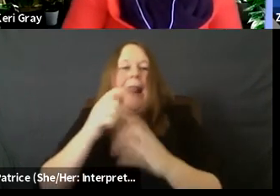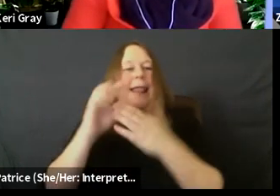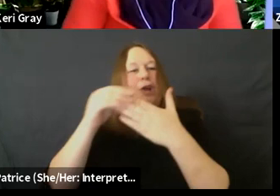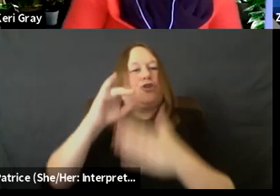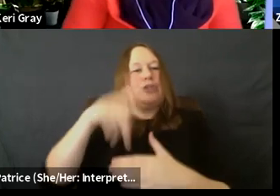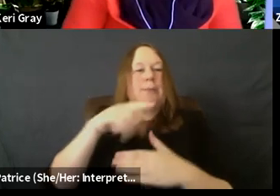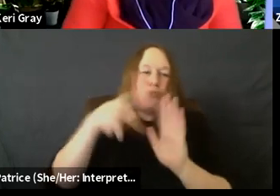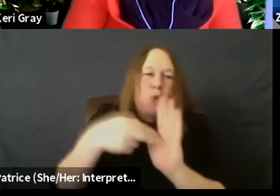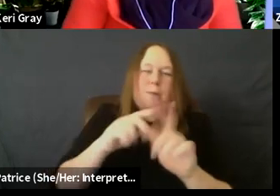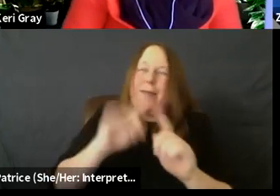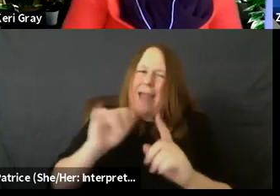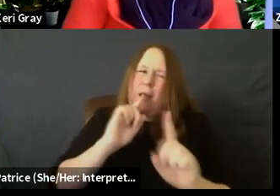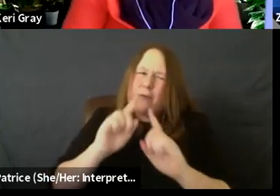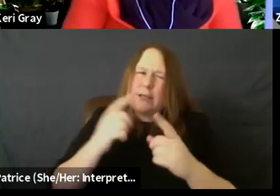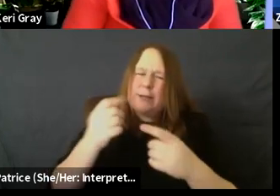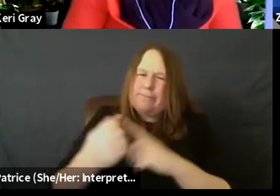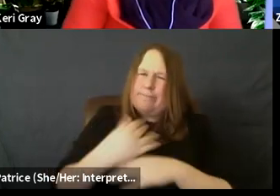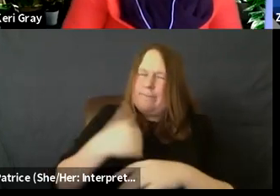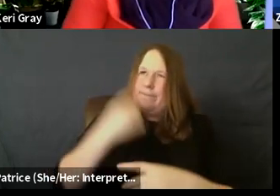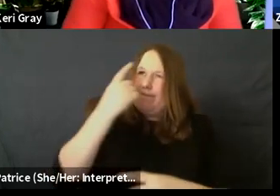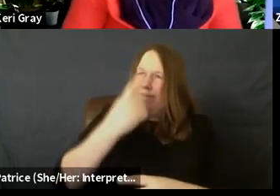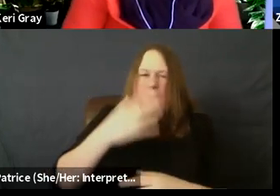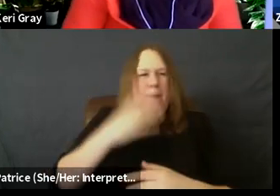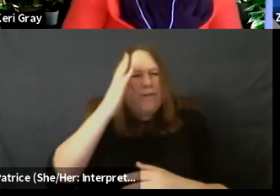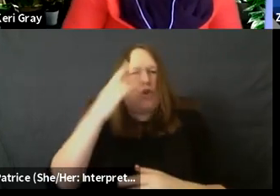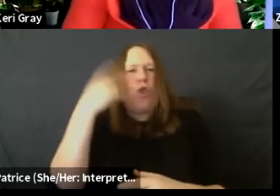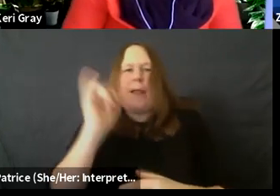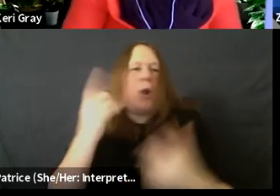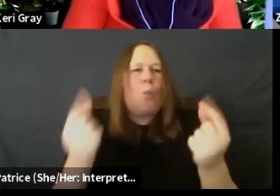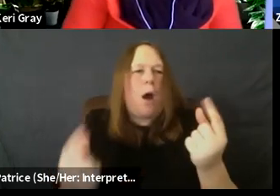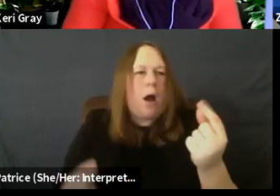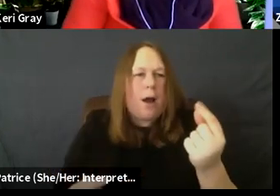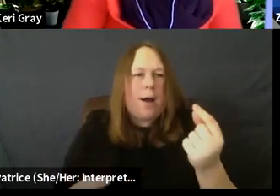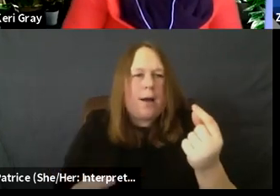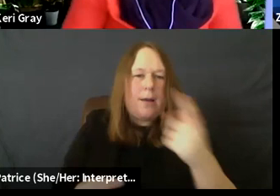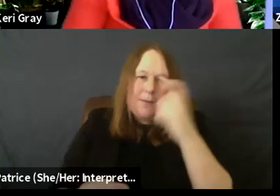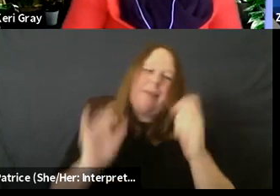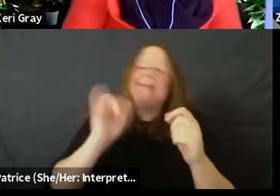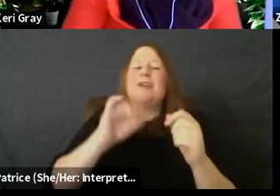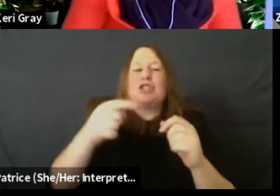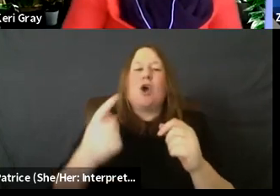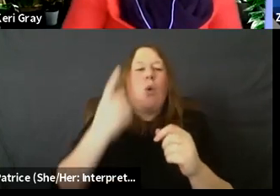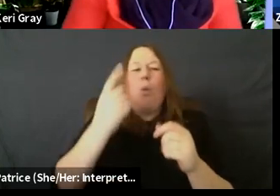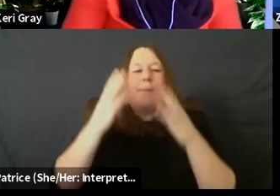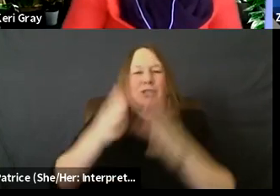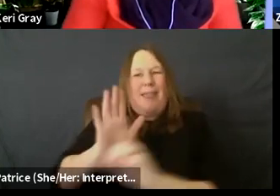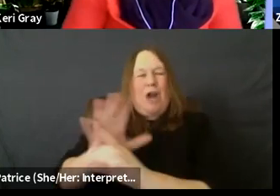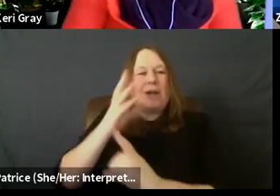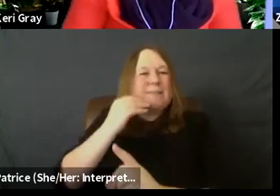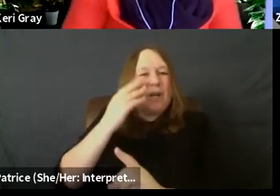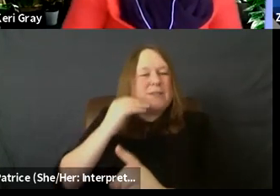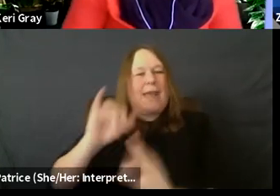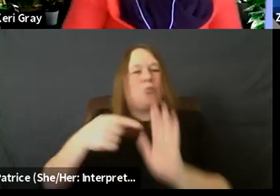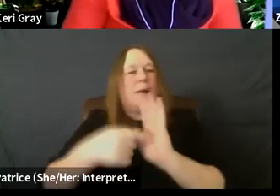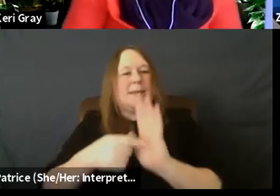But that conversation made me wonder, what does my future look like? Because while that's just one person's experience that represents